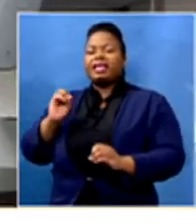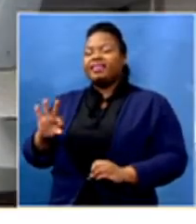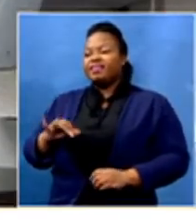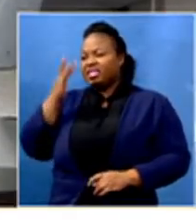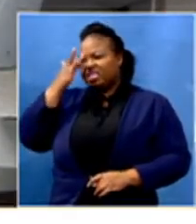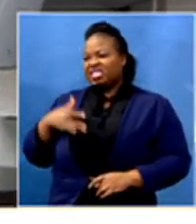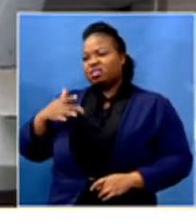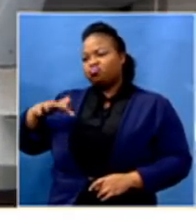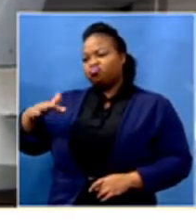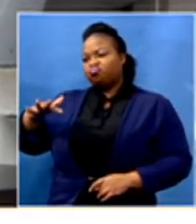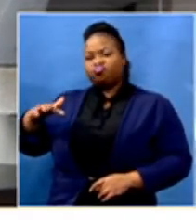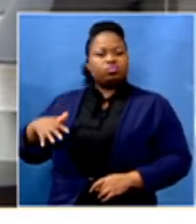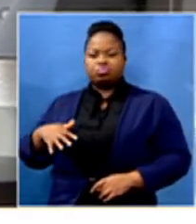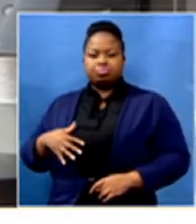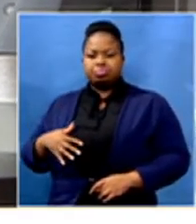disease. Generally,